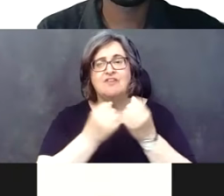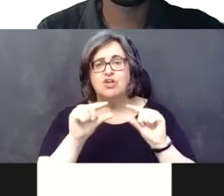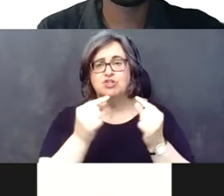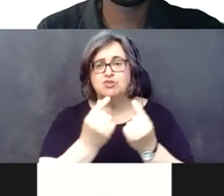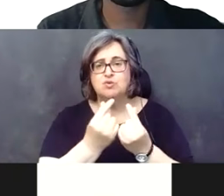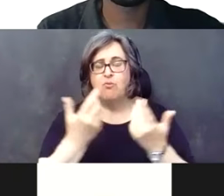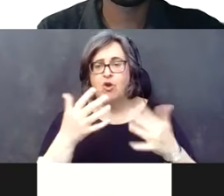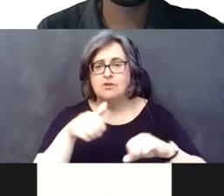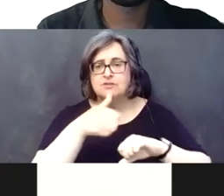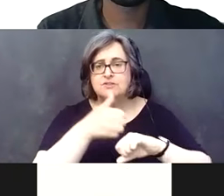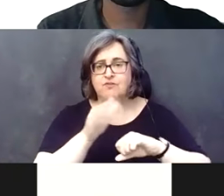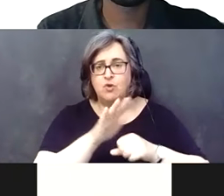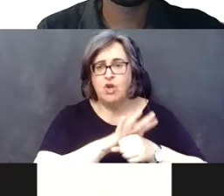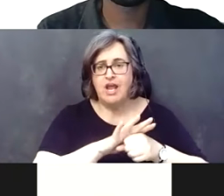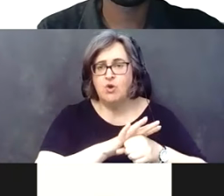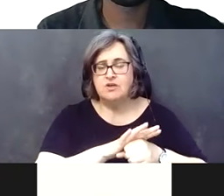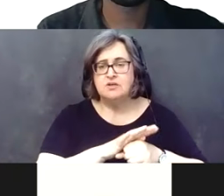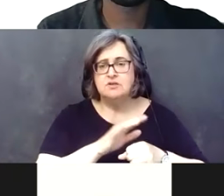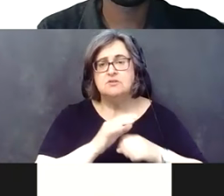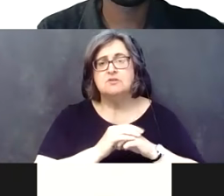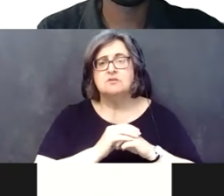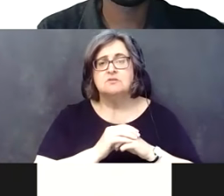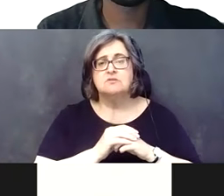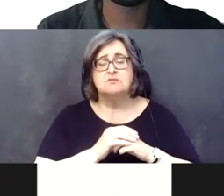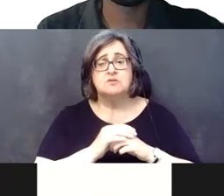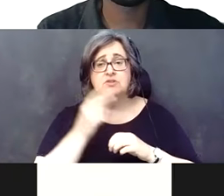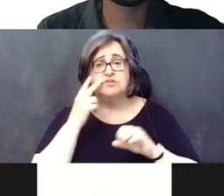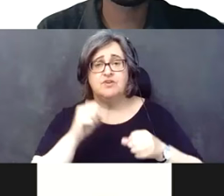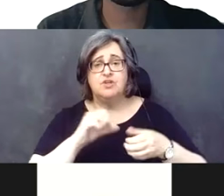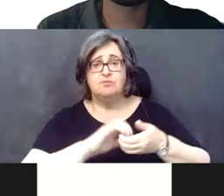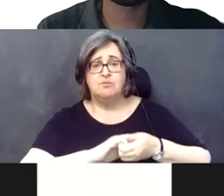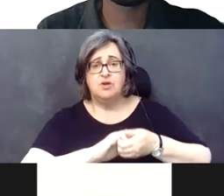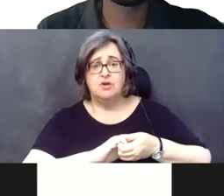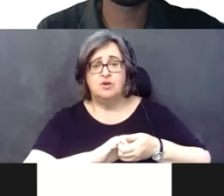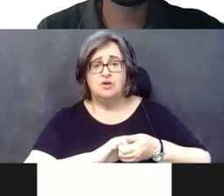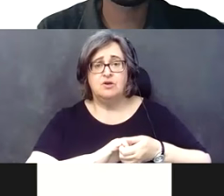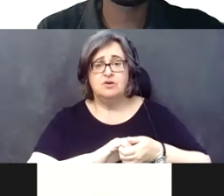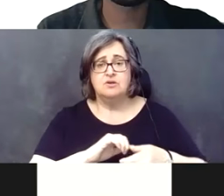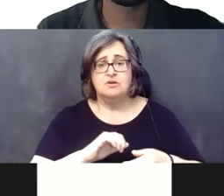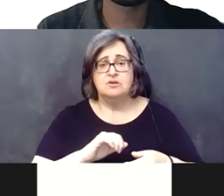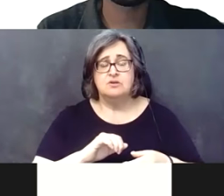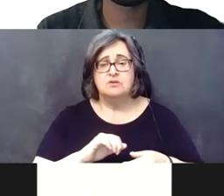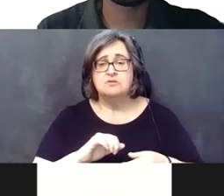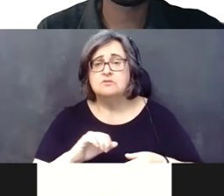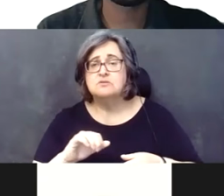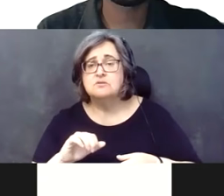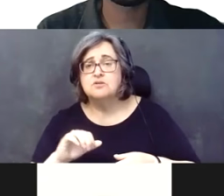your area and maybe see if it can partner. You could work for an art.